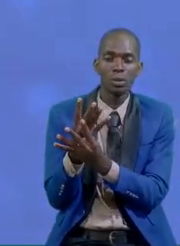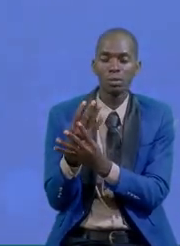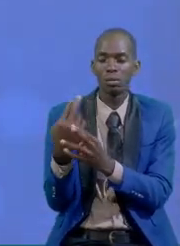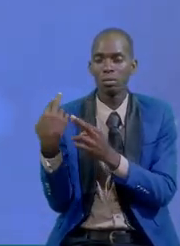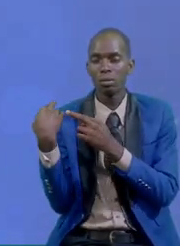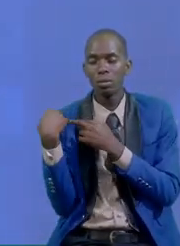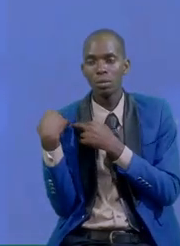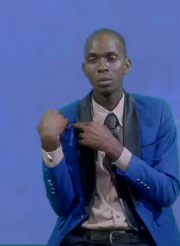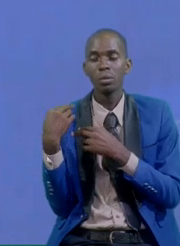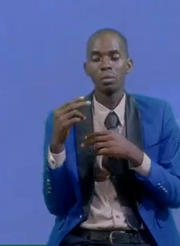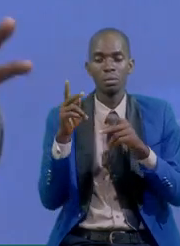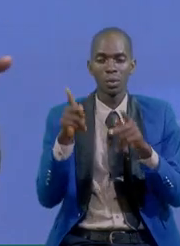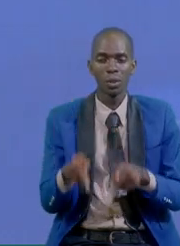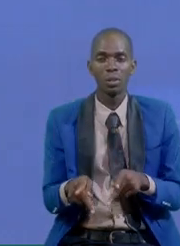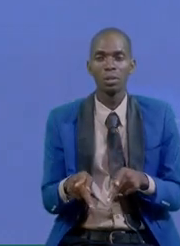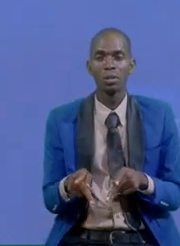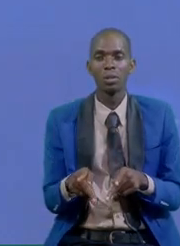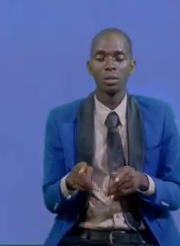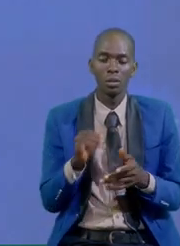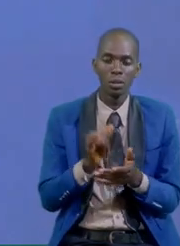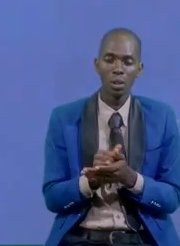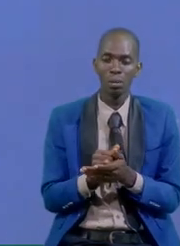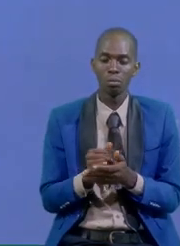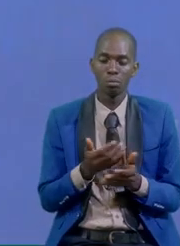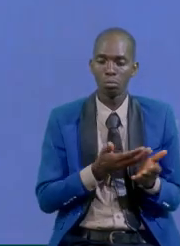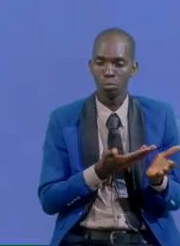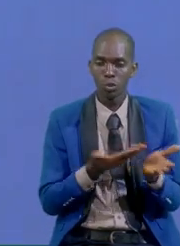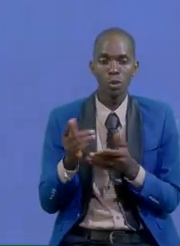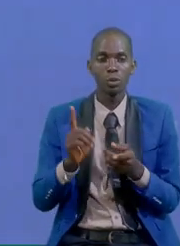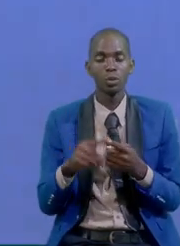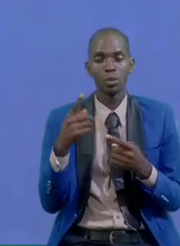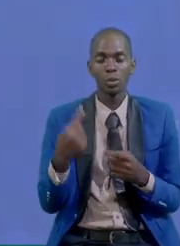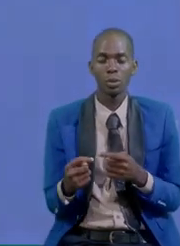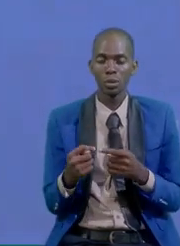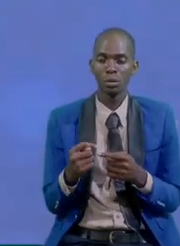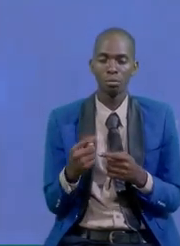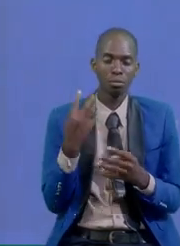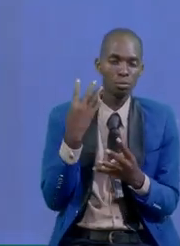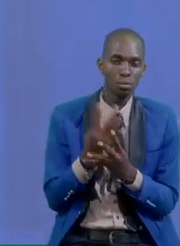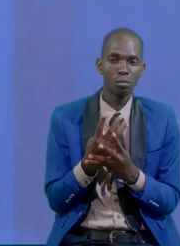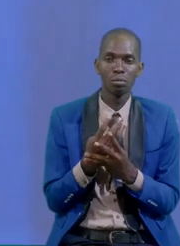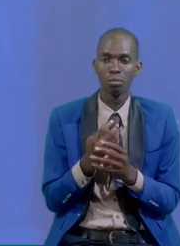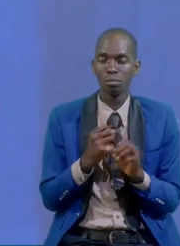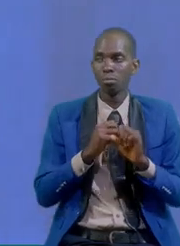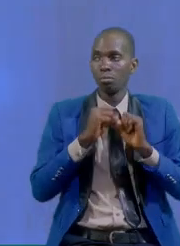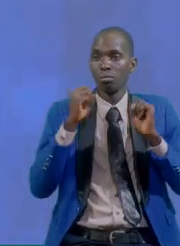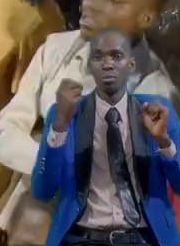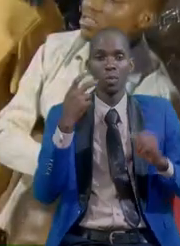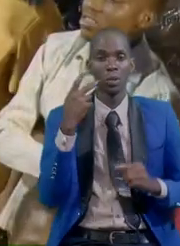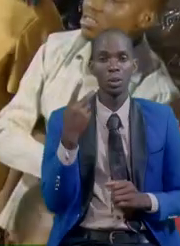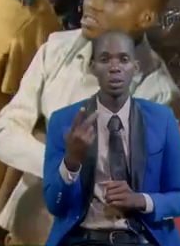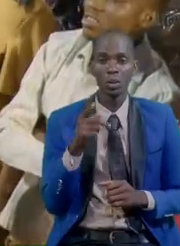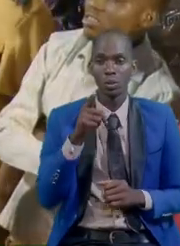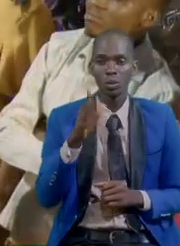in prison or held them near the prison, until he woke up. You will